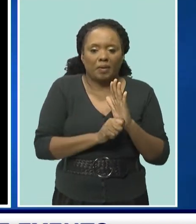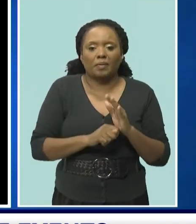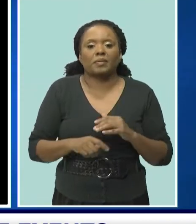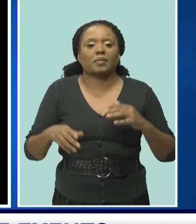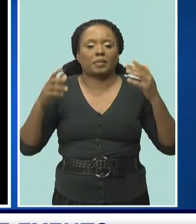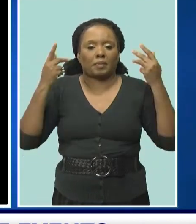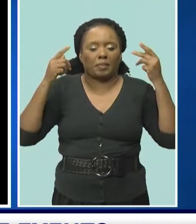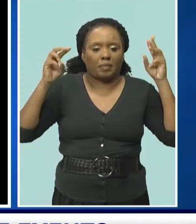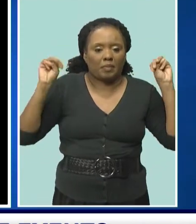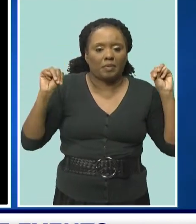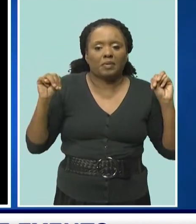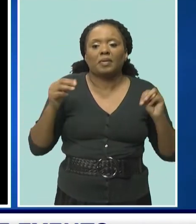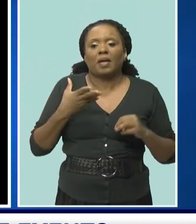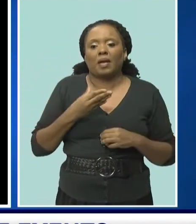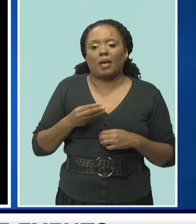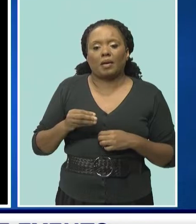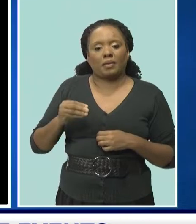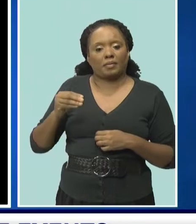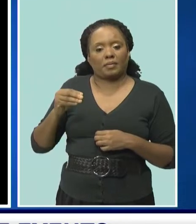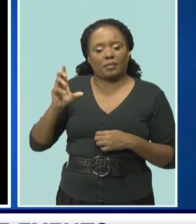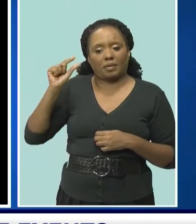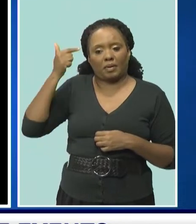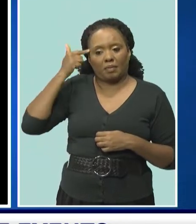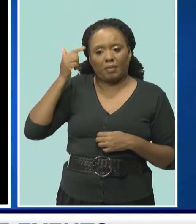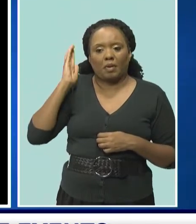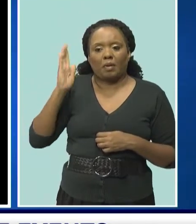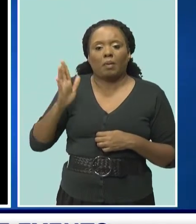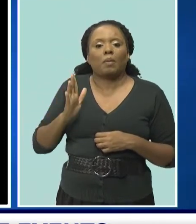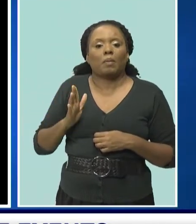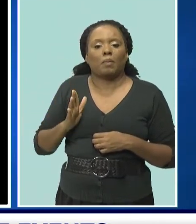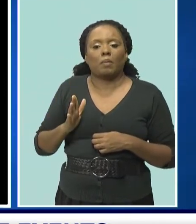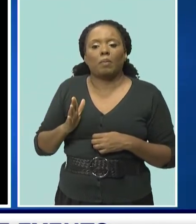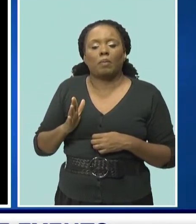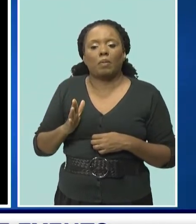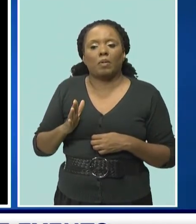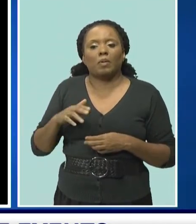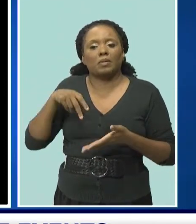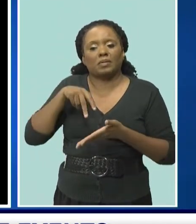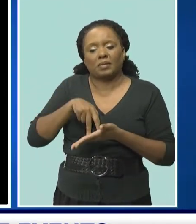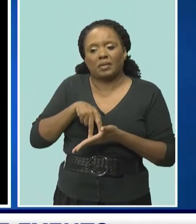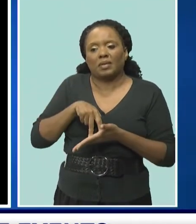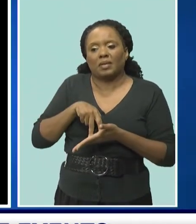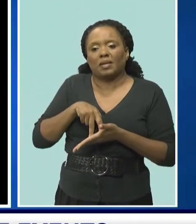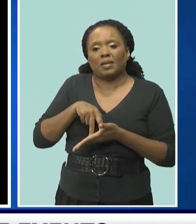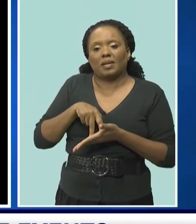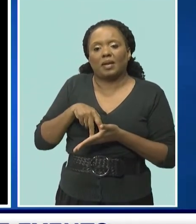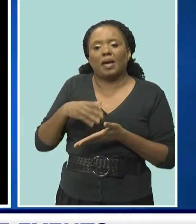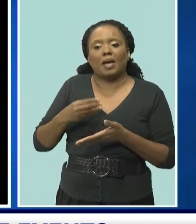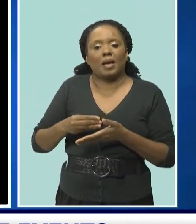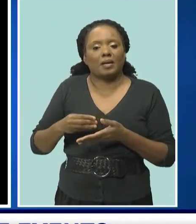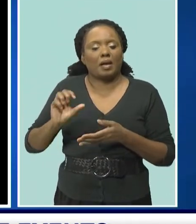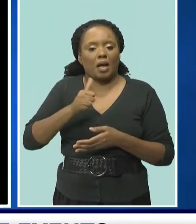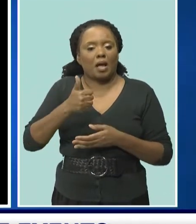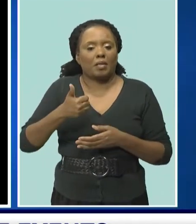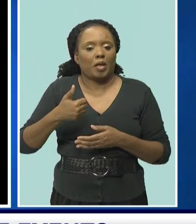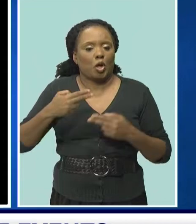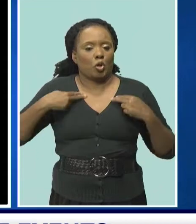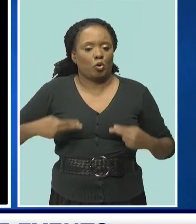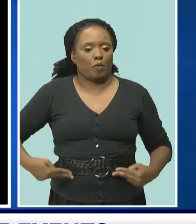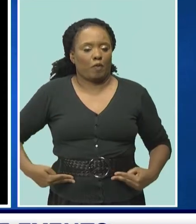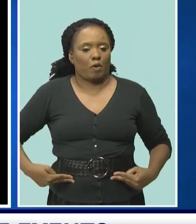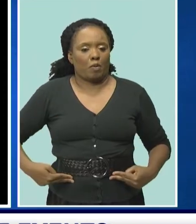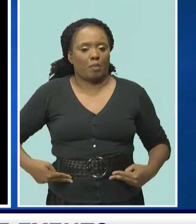her cabinet, will receive the national salute in National Hero Square. Of course, the President,